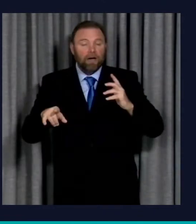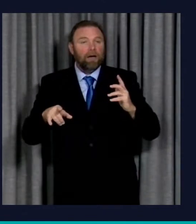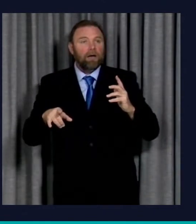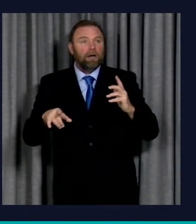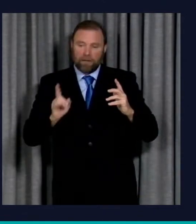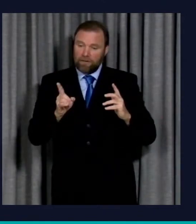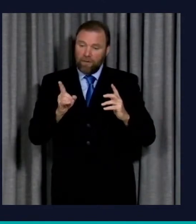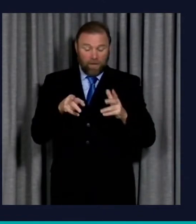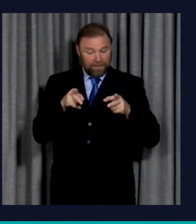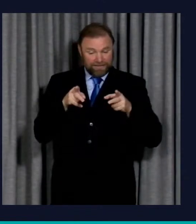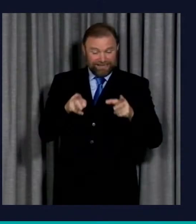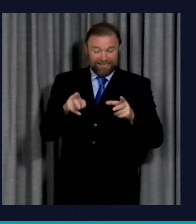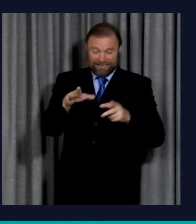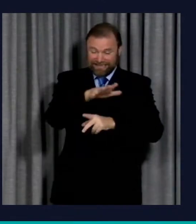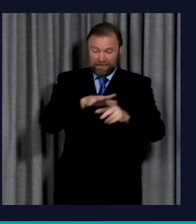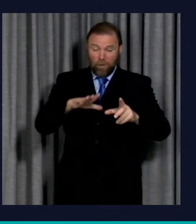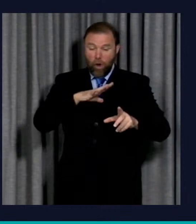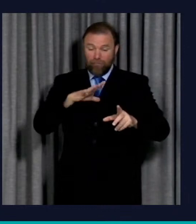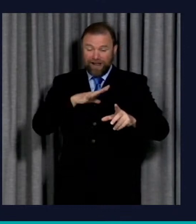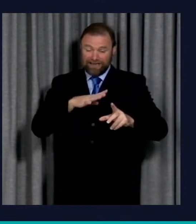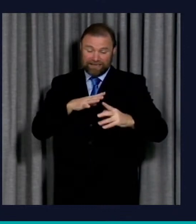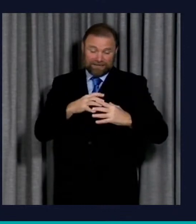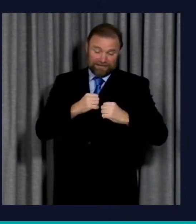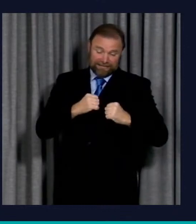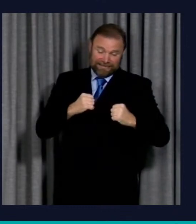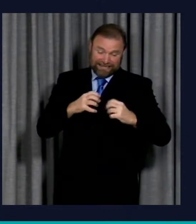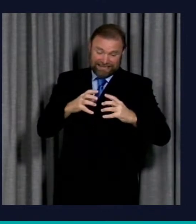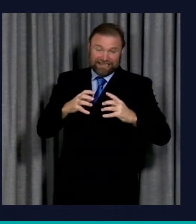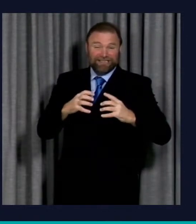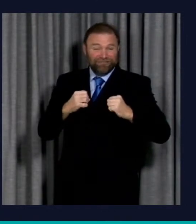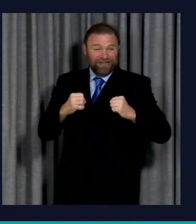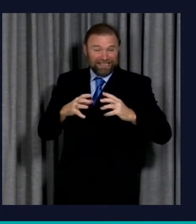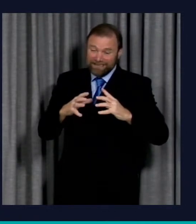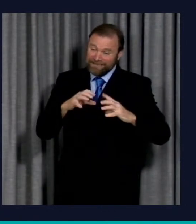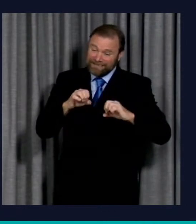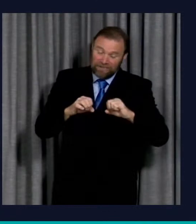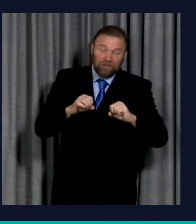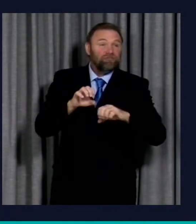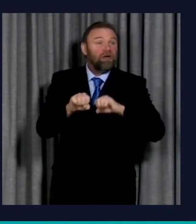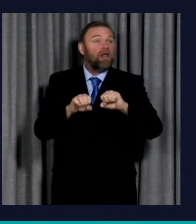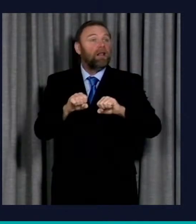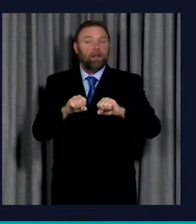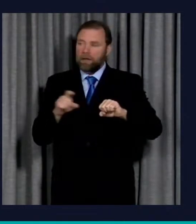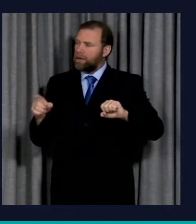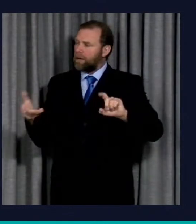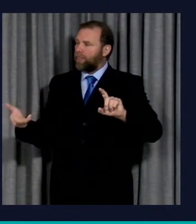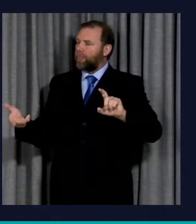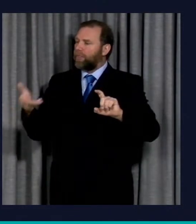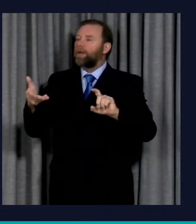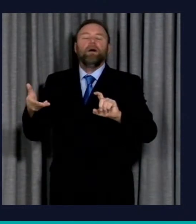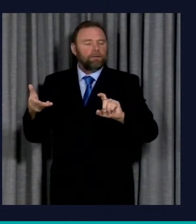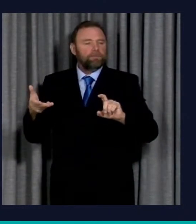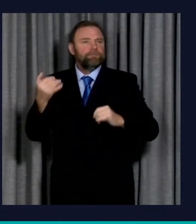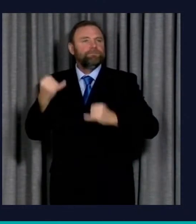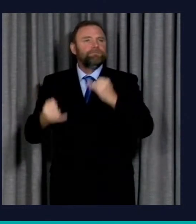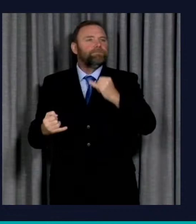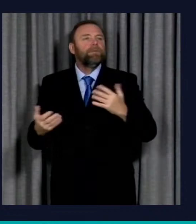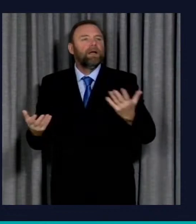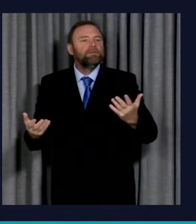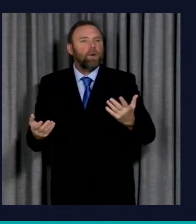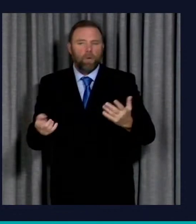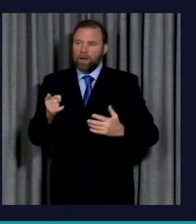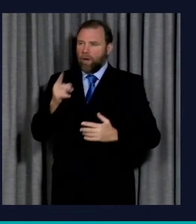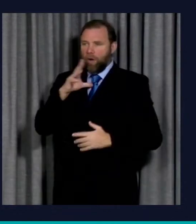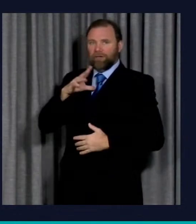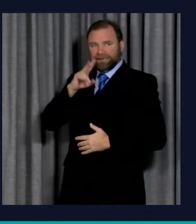that is already at full stretch and where we are already beginning to see the impact of those elevated numbers in